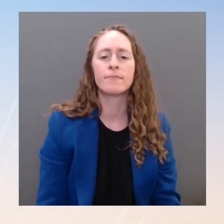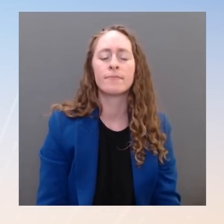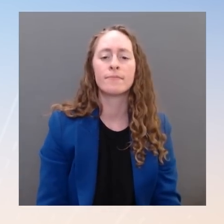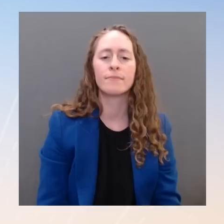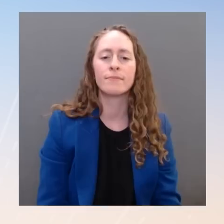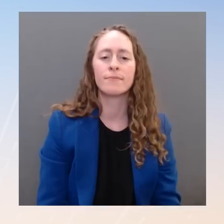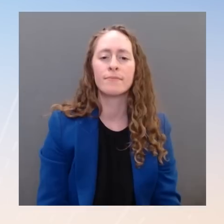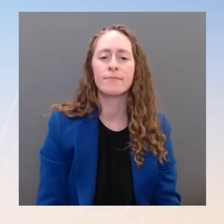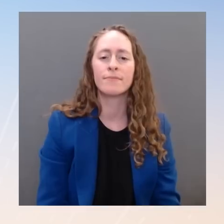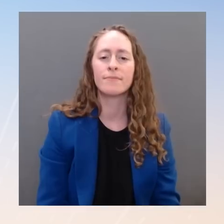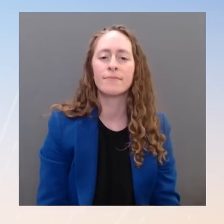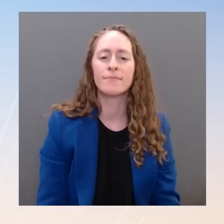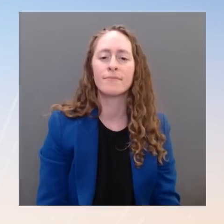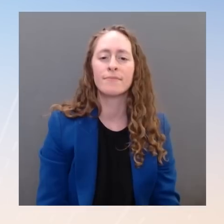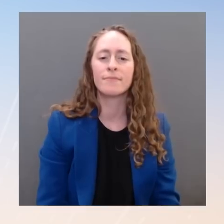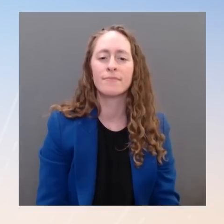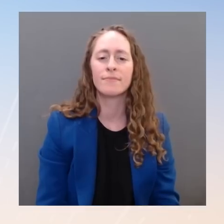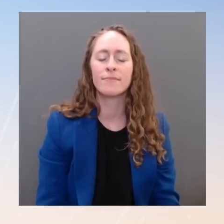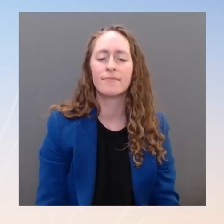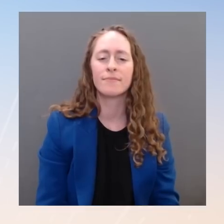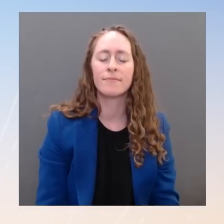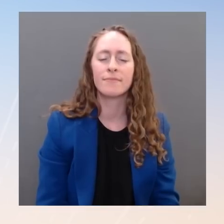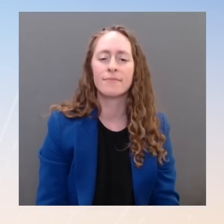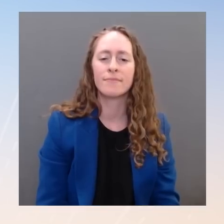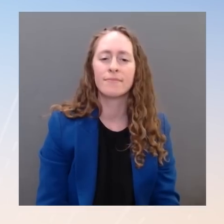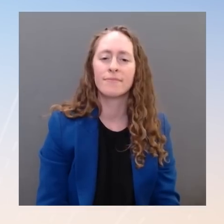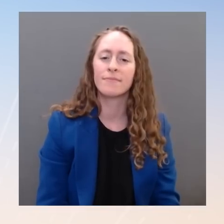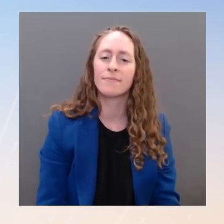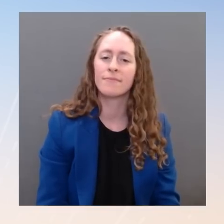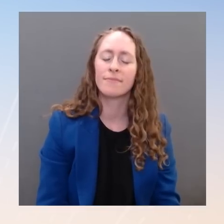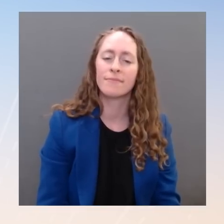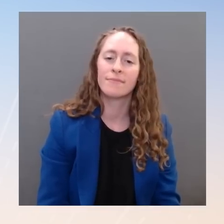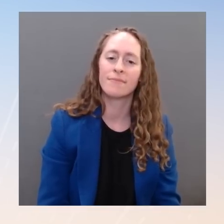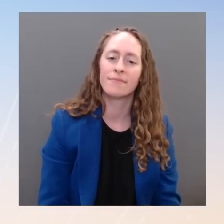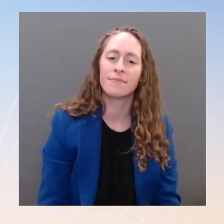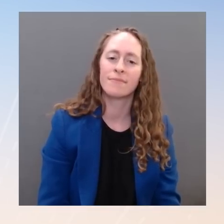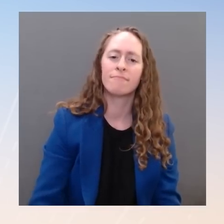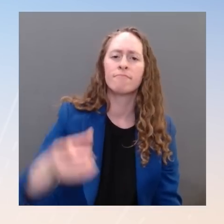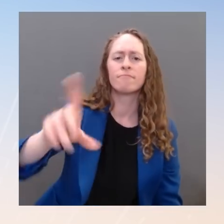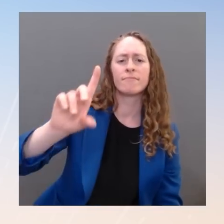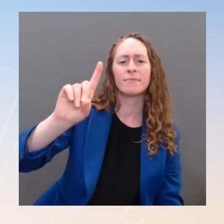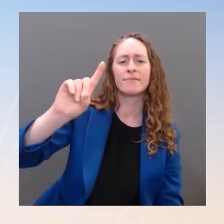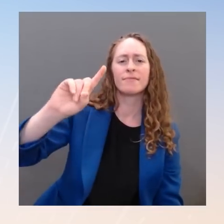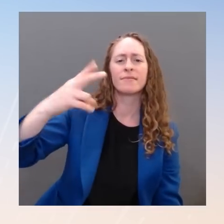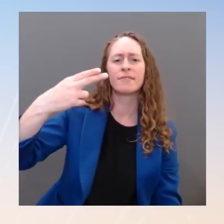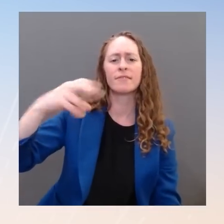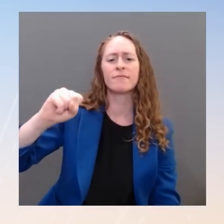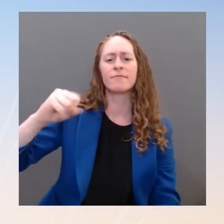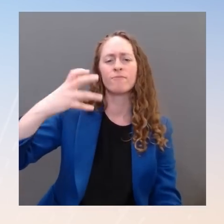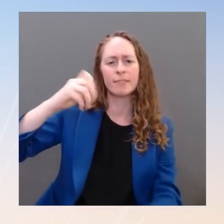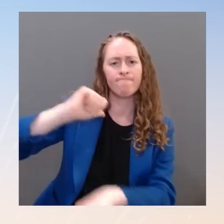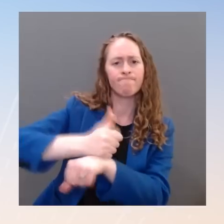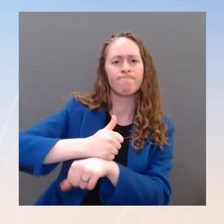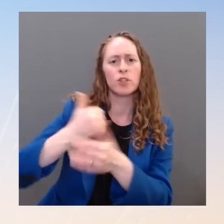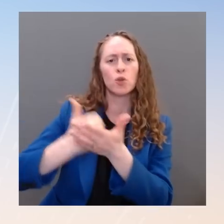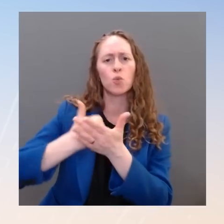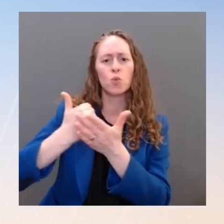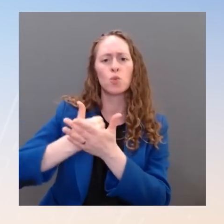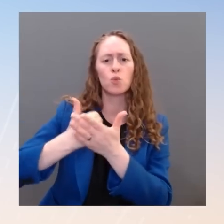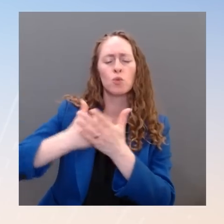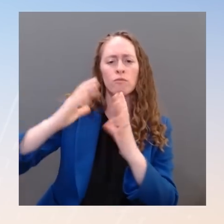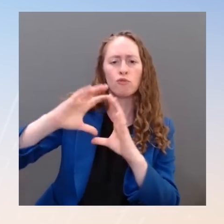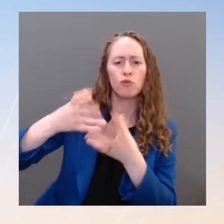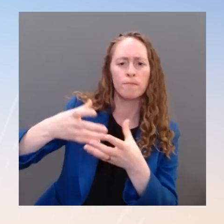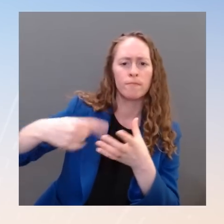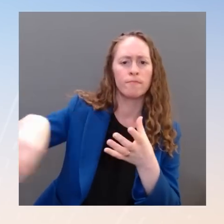the midterms, Secretary Mayorkas said that part of its intention was to tackle misinformation in